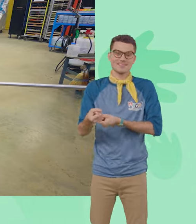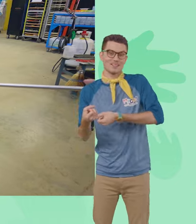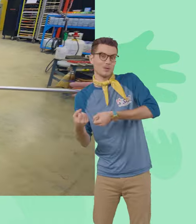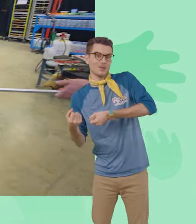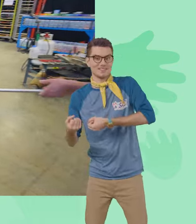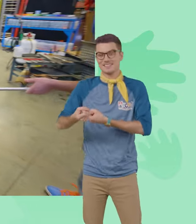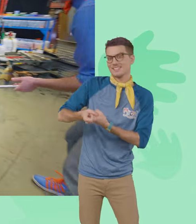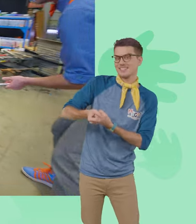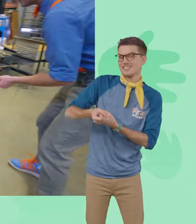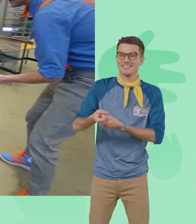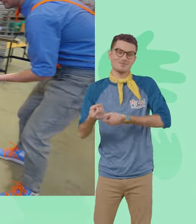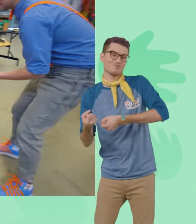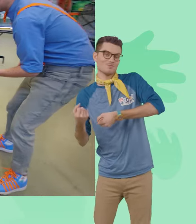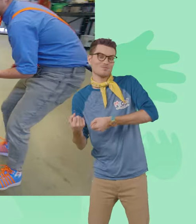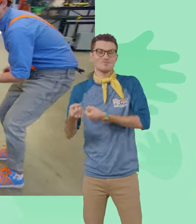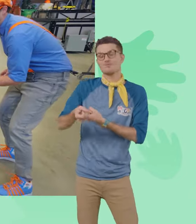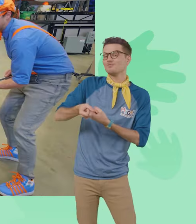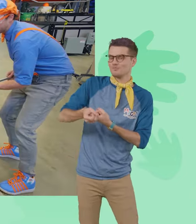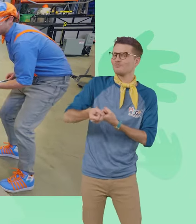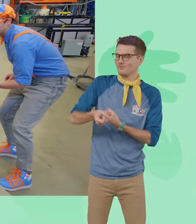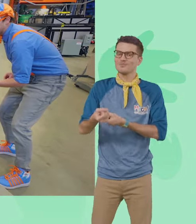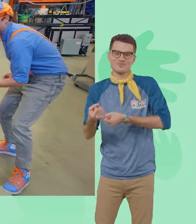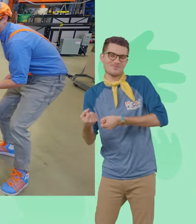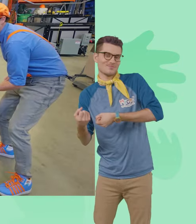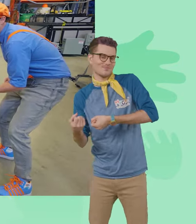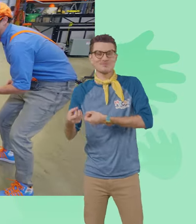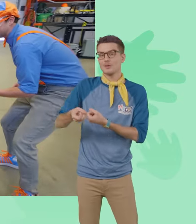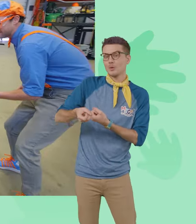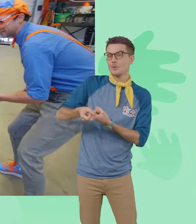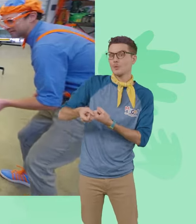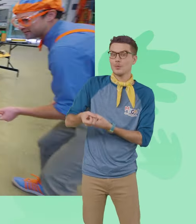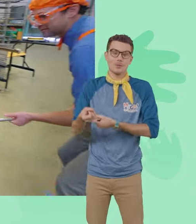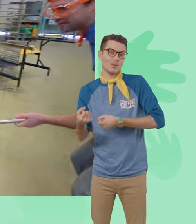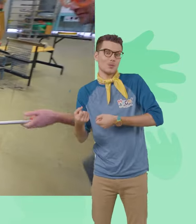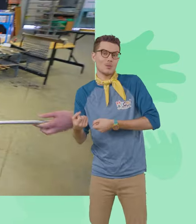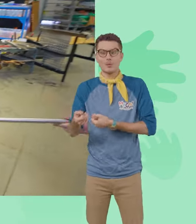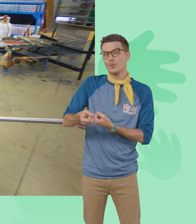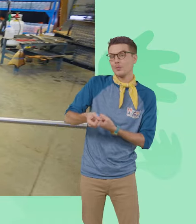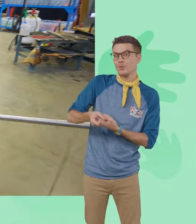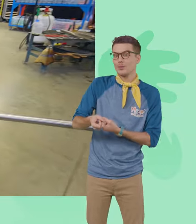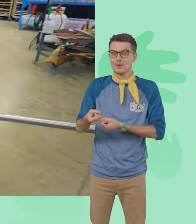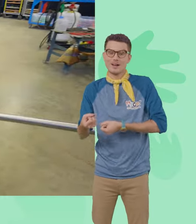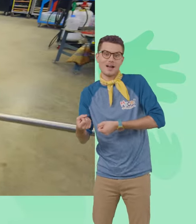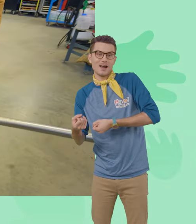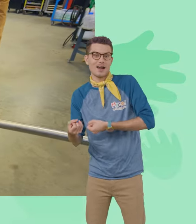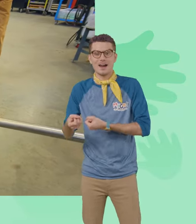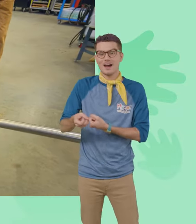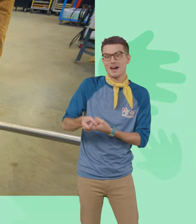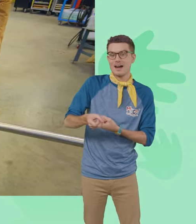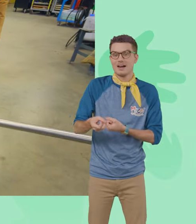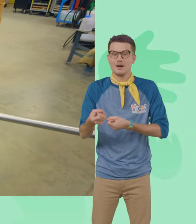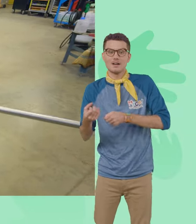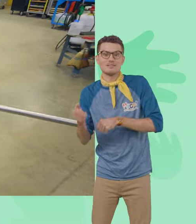Whoa. Like that. Keep rolling. Whoa. Oh. Just like that. Keep rolling. Oh.